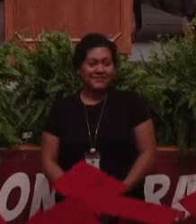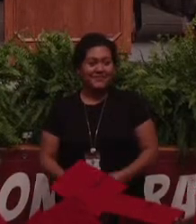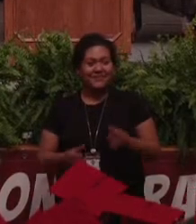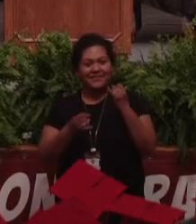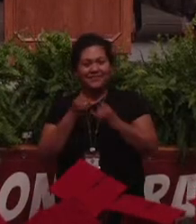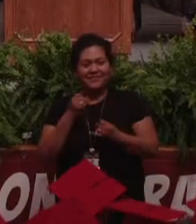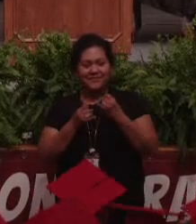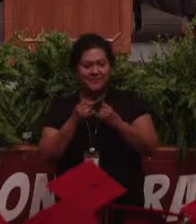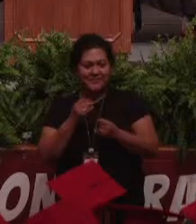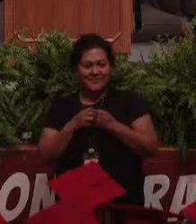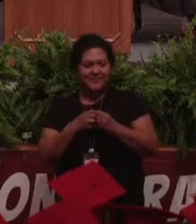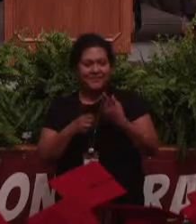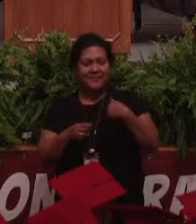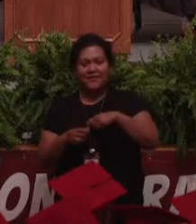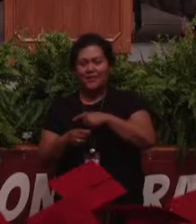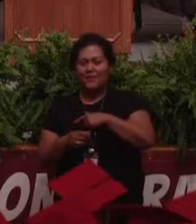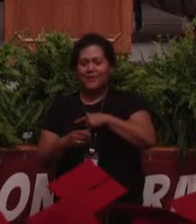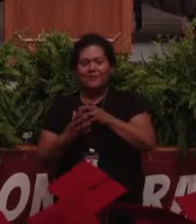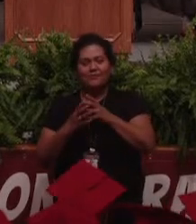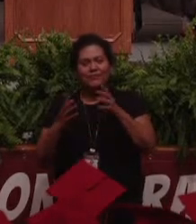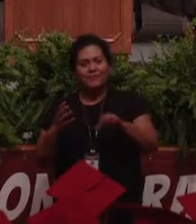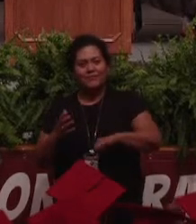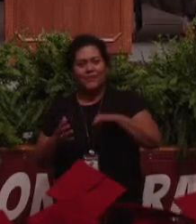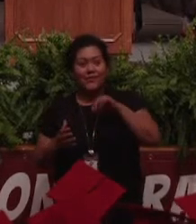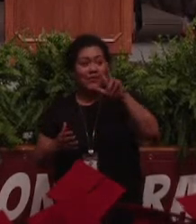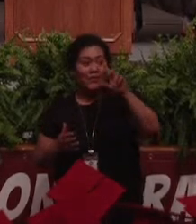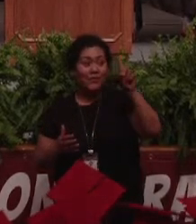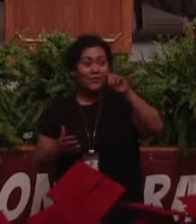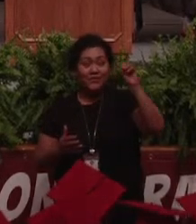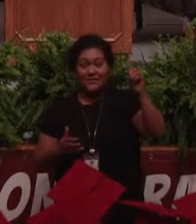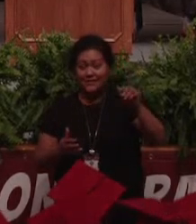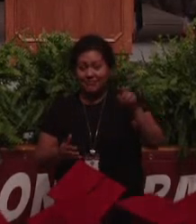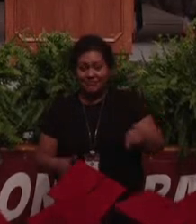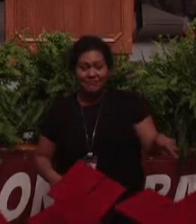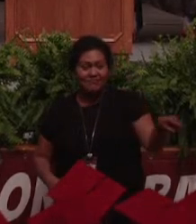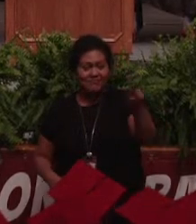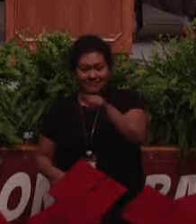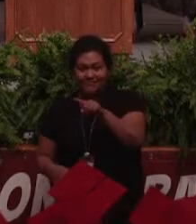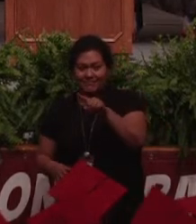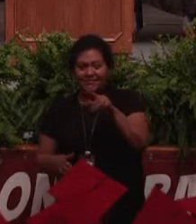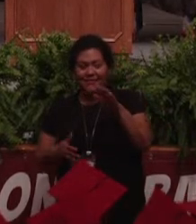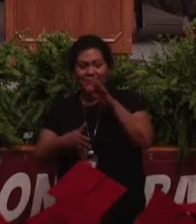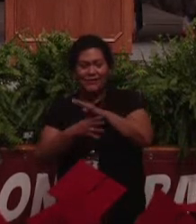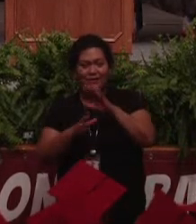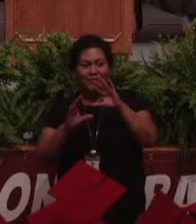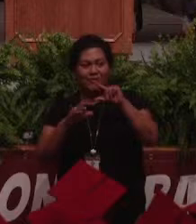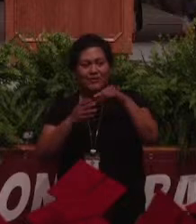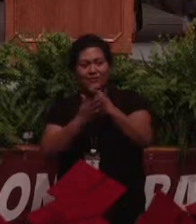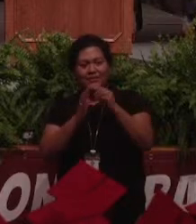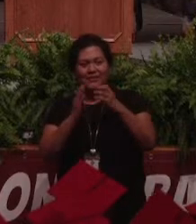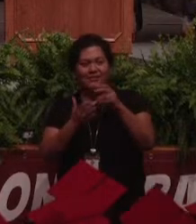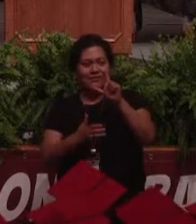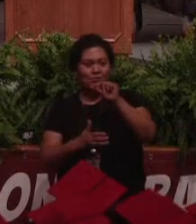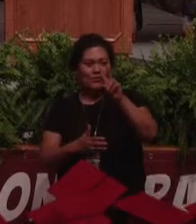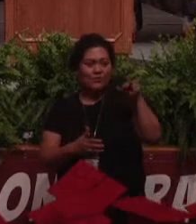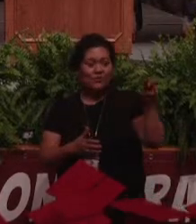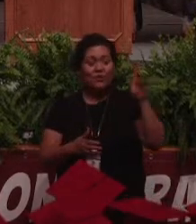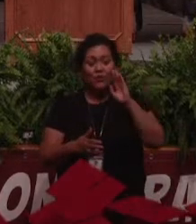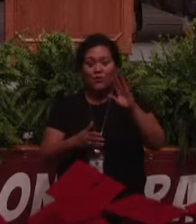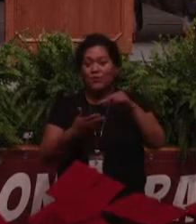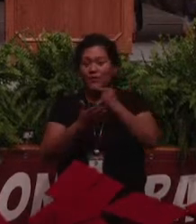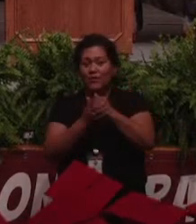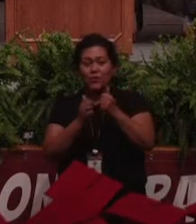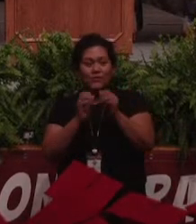Finally, we are beyond proud that 31% of our senior class of 2022 will graduate